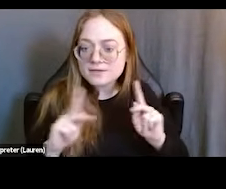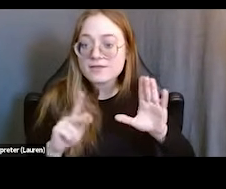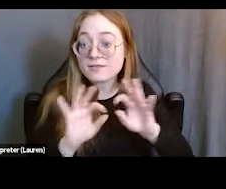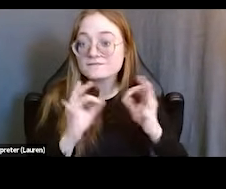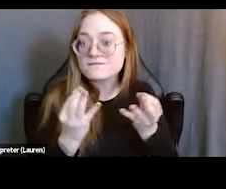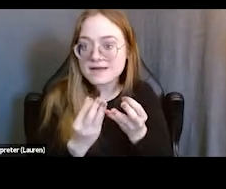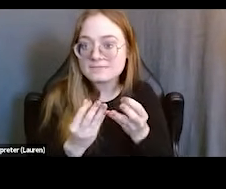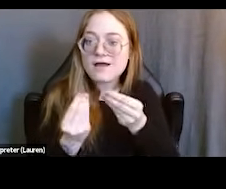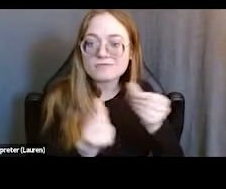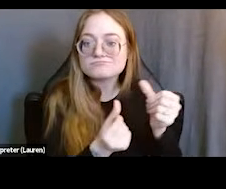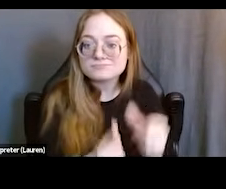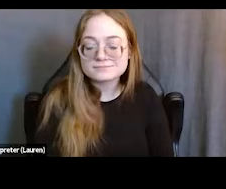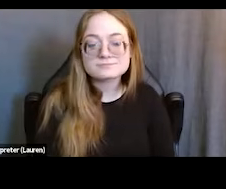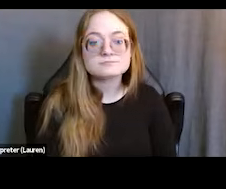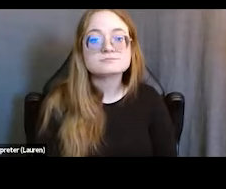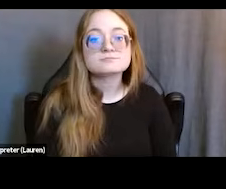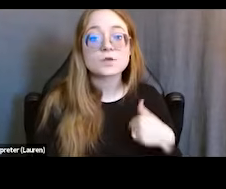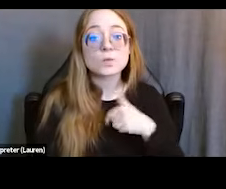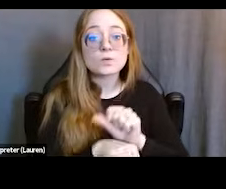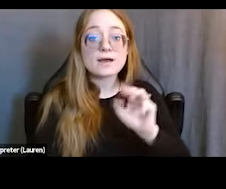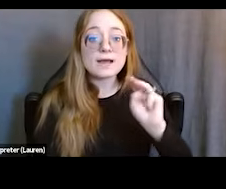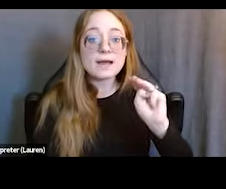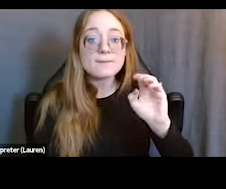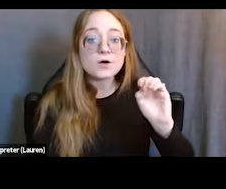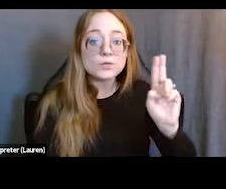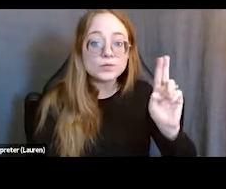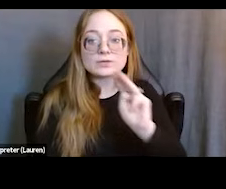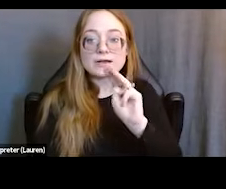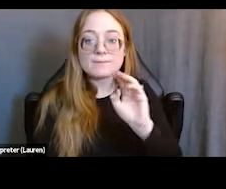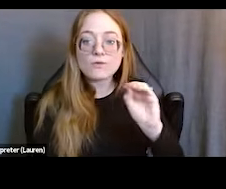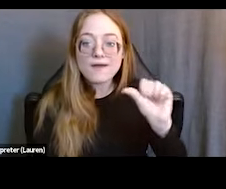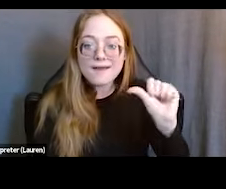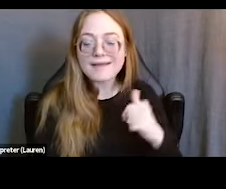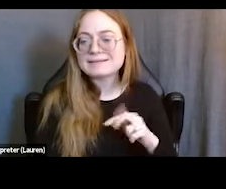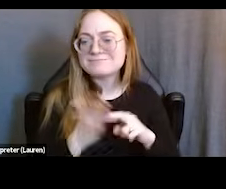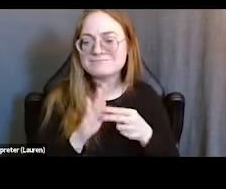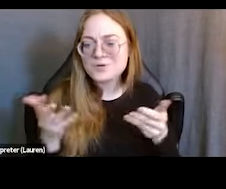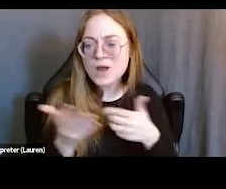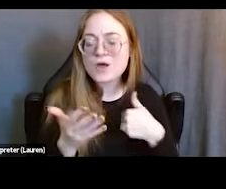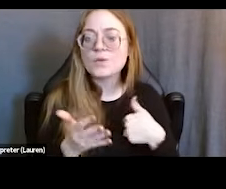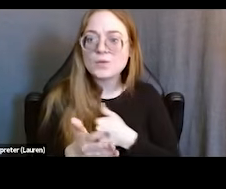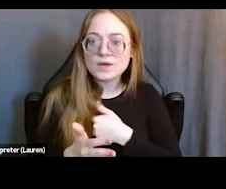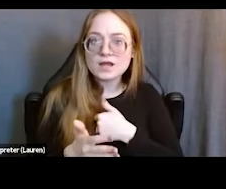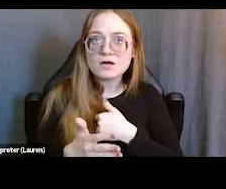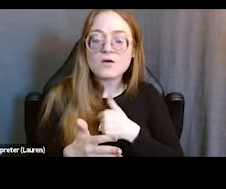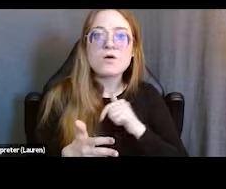we work on MOUs and MOAs. In other words, we're connecting the dots between school